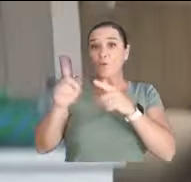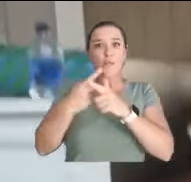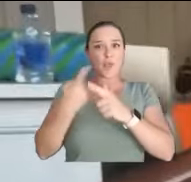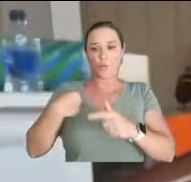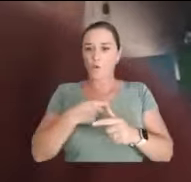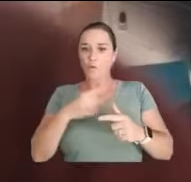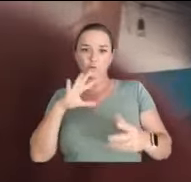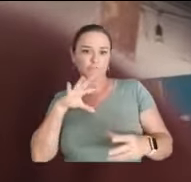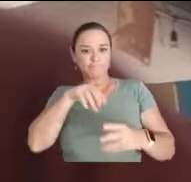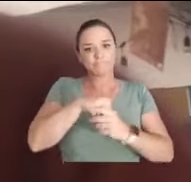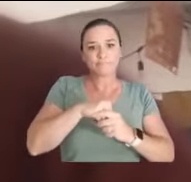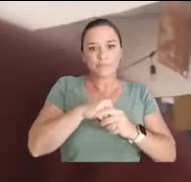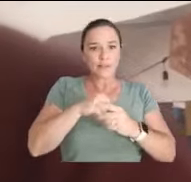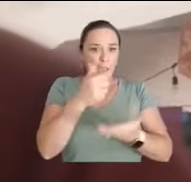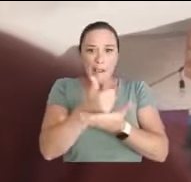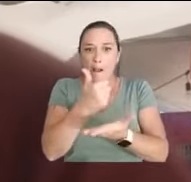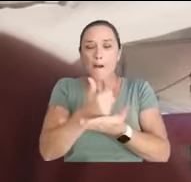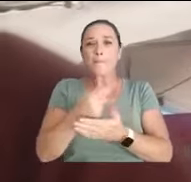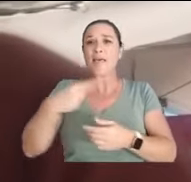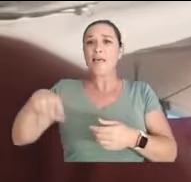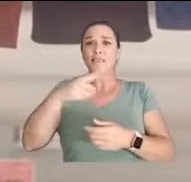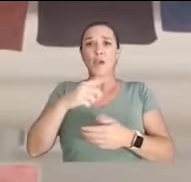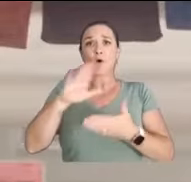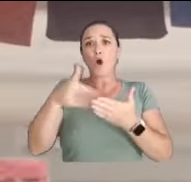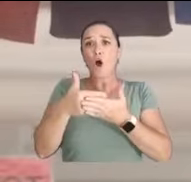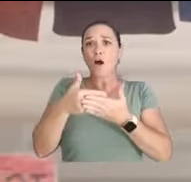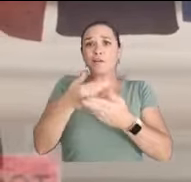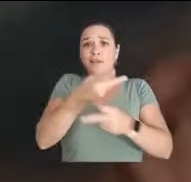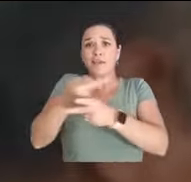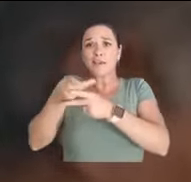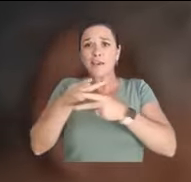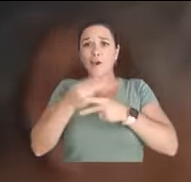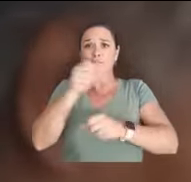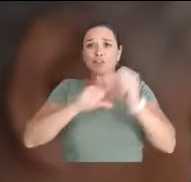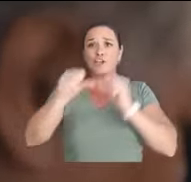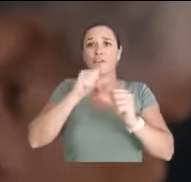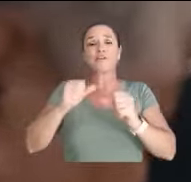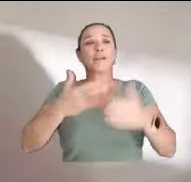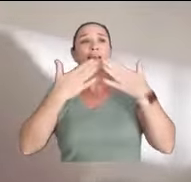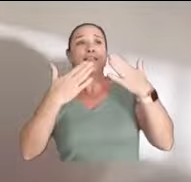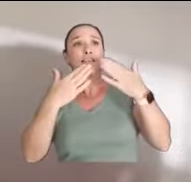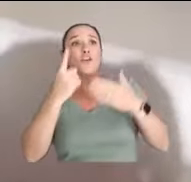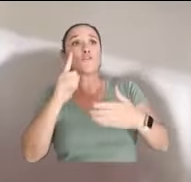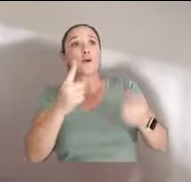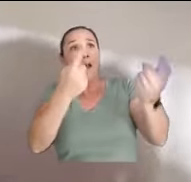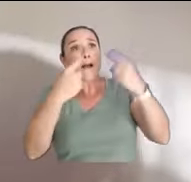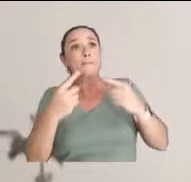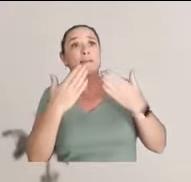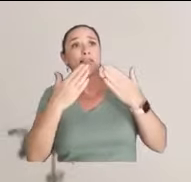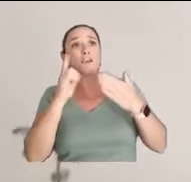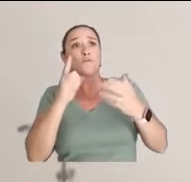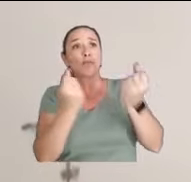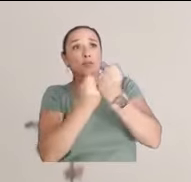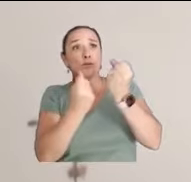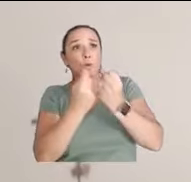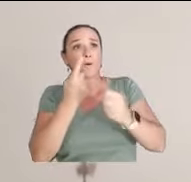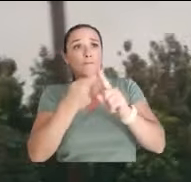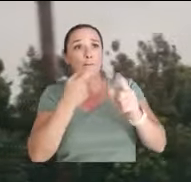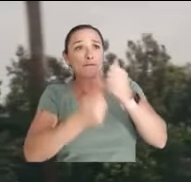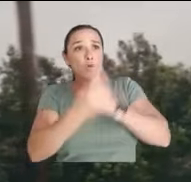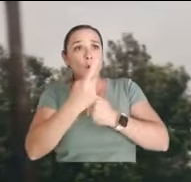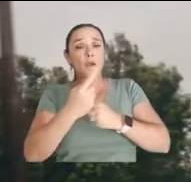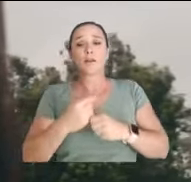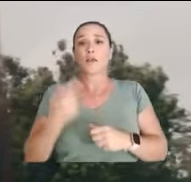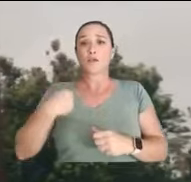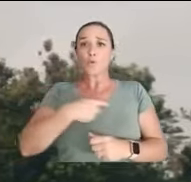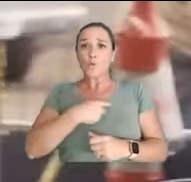It was huge. They were watching out for each other. Hello everybody, thank you for coming. Thank you for the support from everybody. As we go through this,